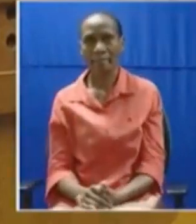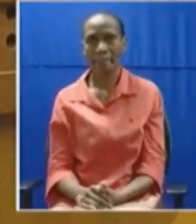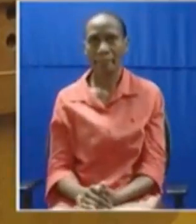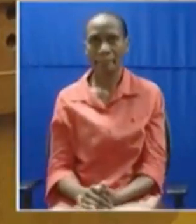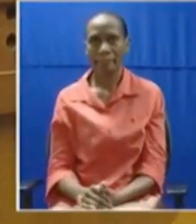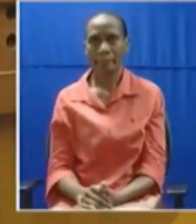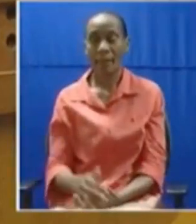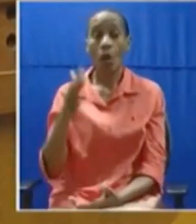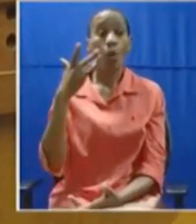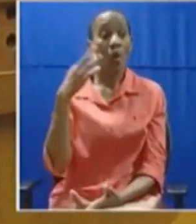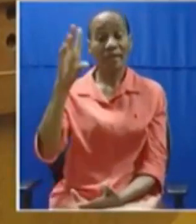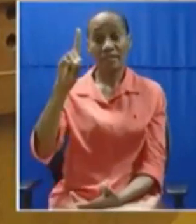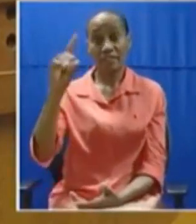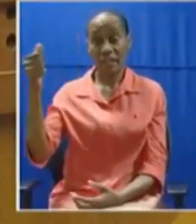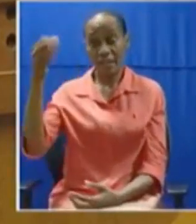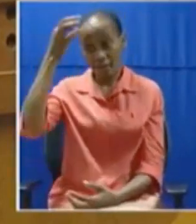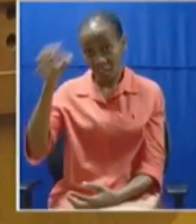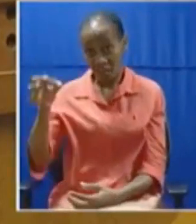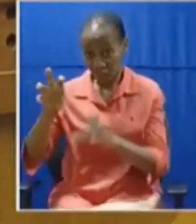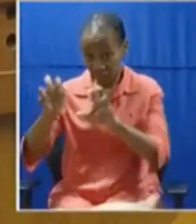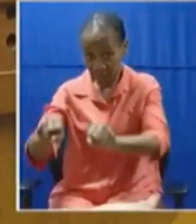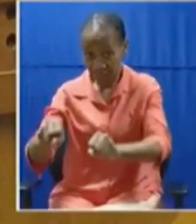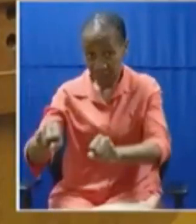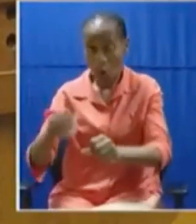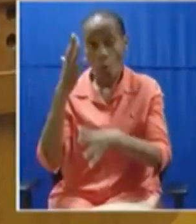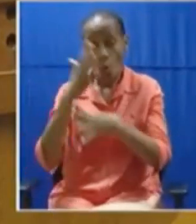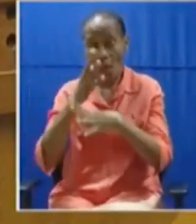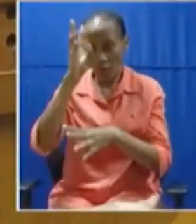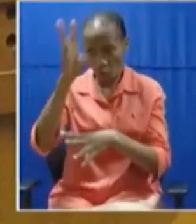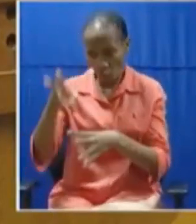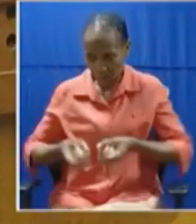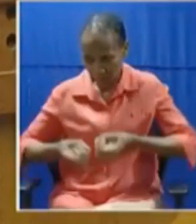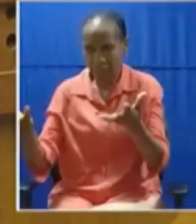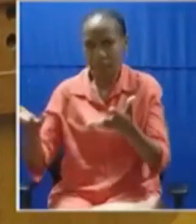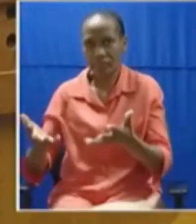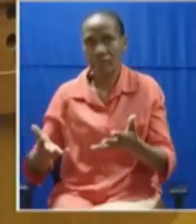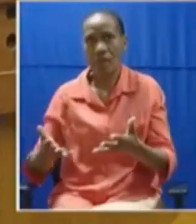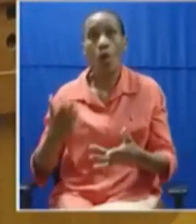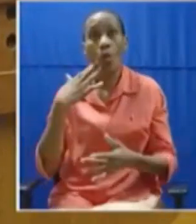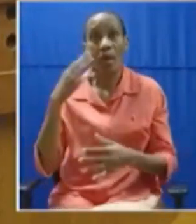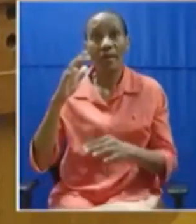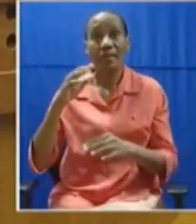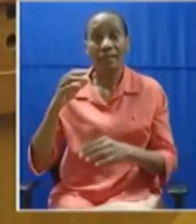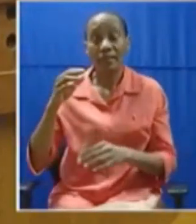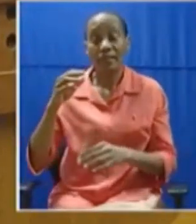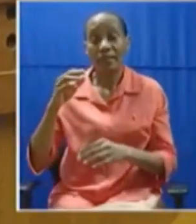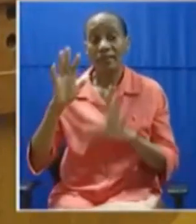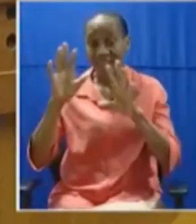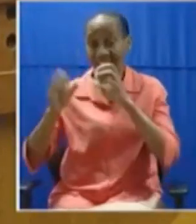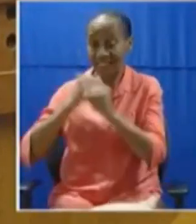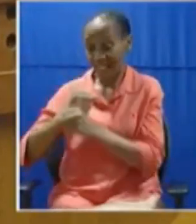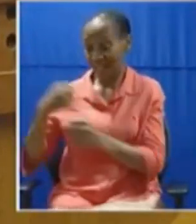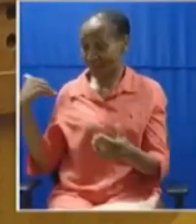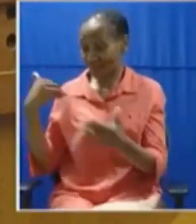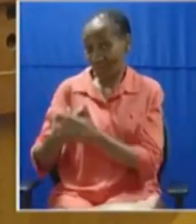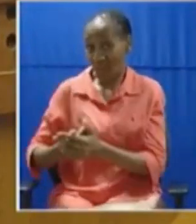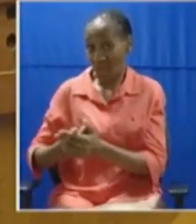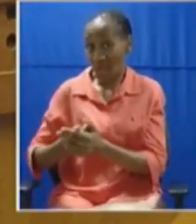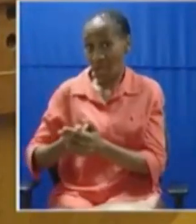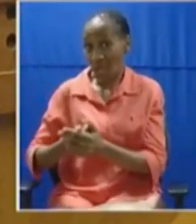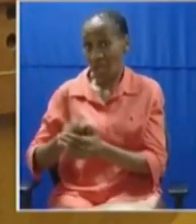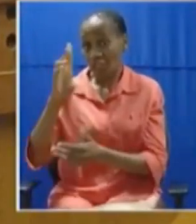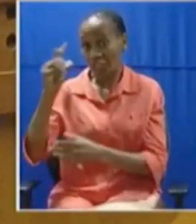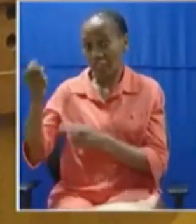Where the DA governs, jobs are created. In the 10 years of DA government in the Western Cape, job growth has